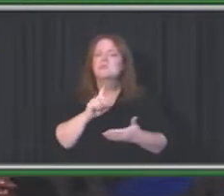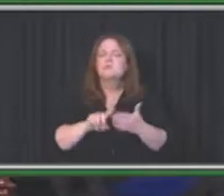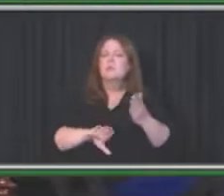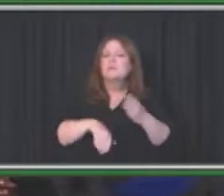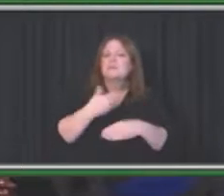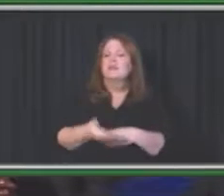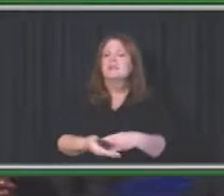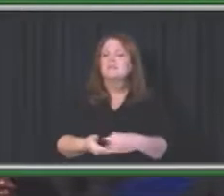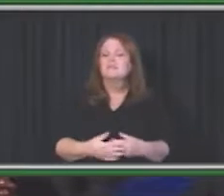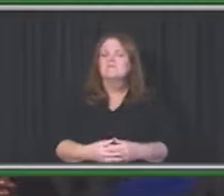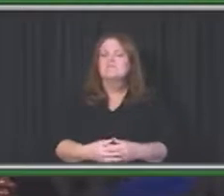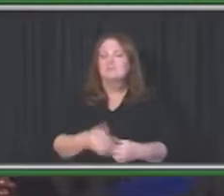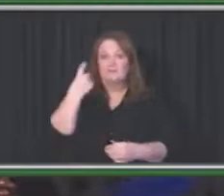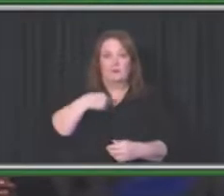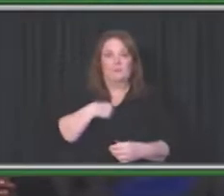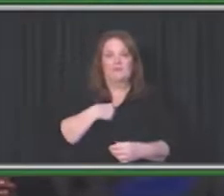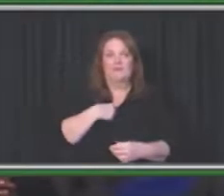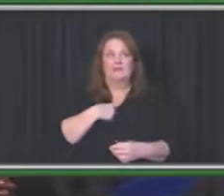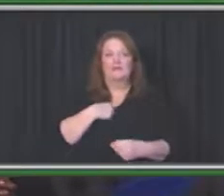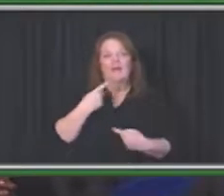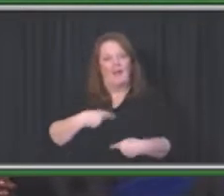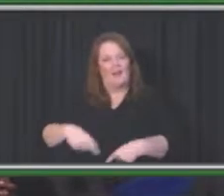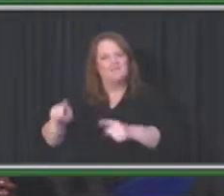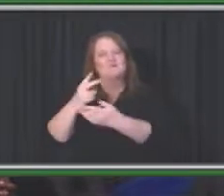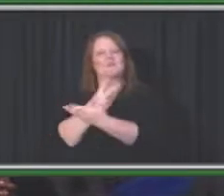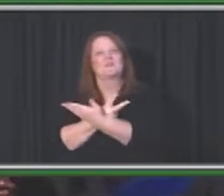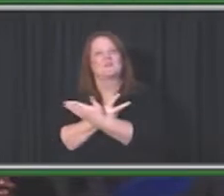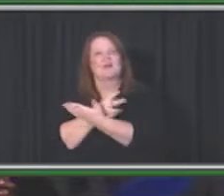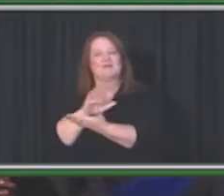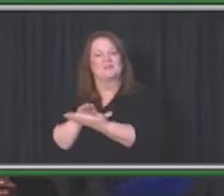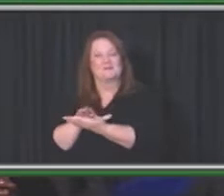next? For me, I'm going off to graduate school.